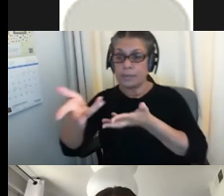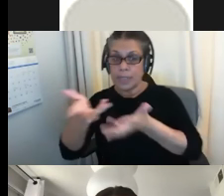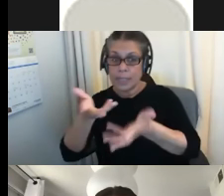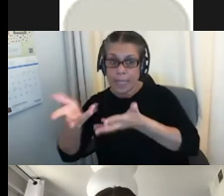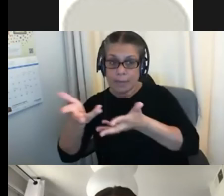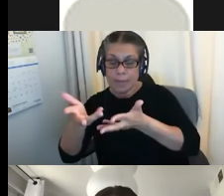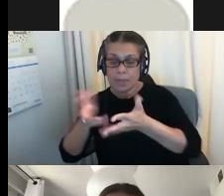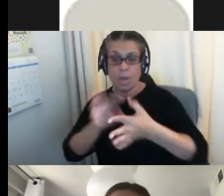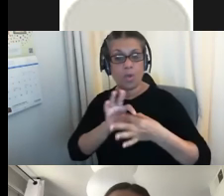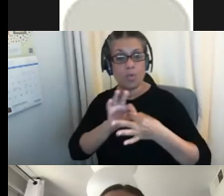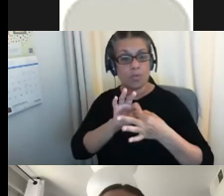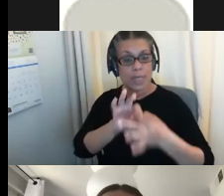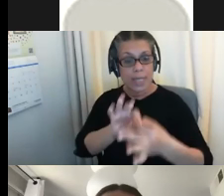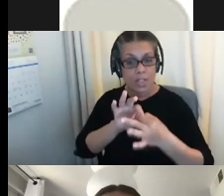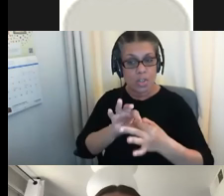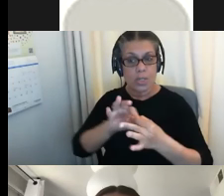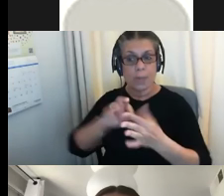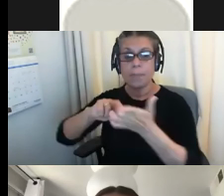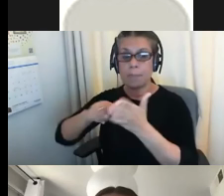meaning, and accomplishments.